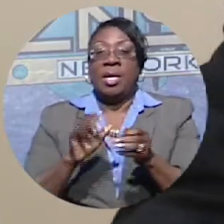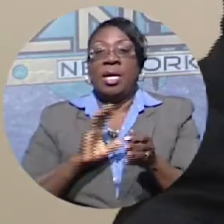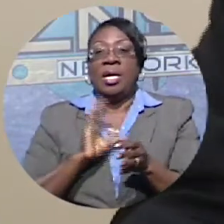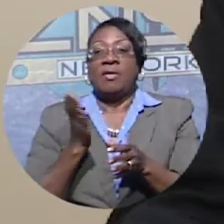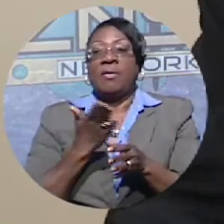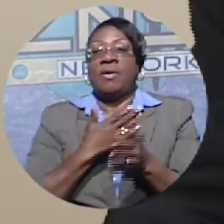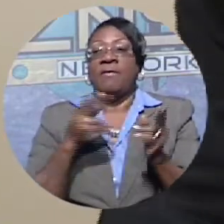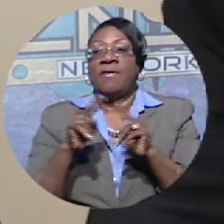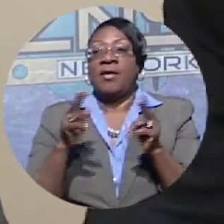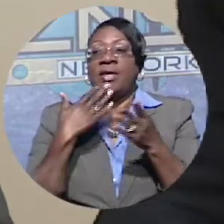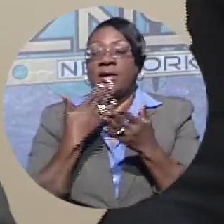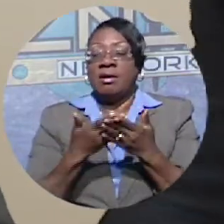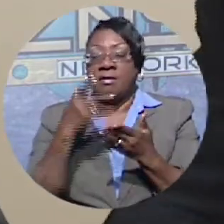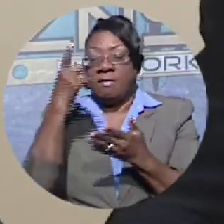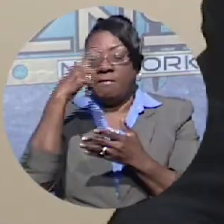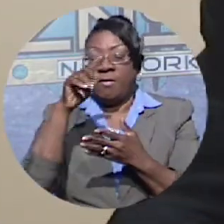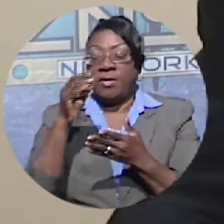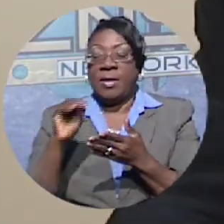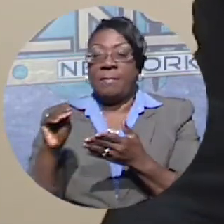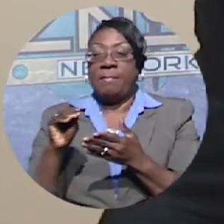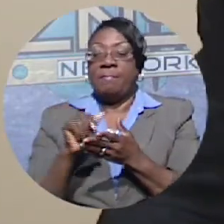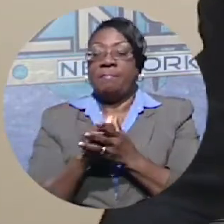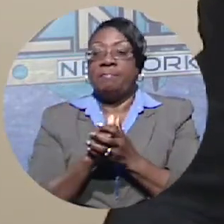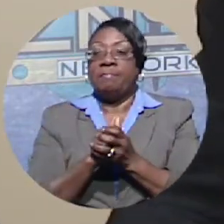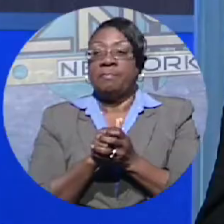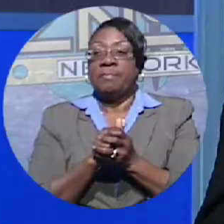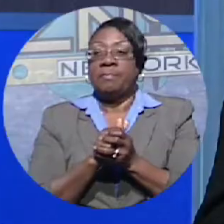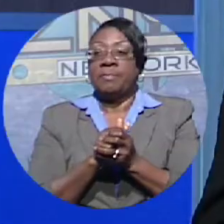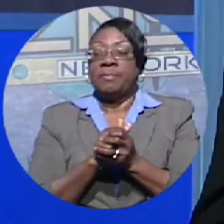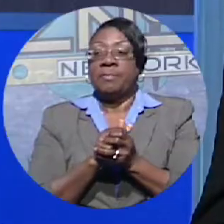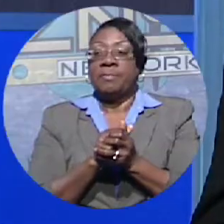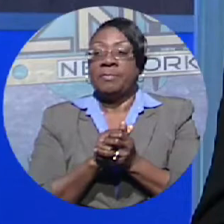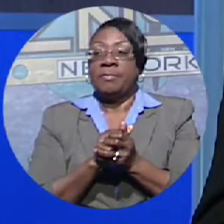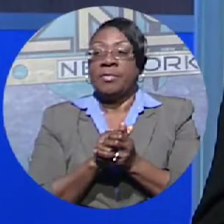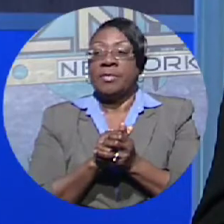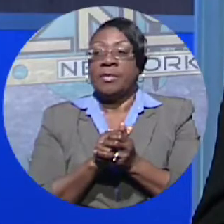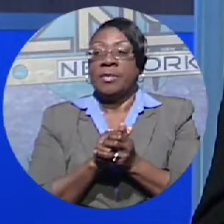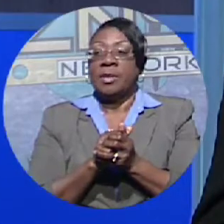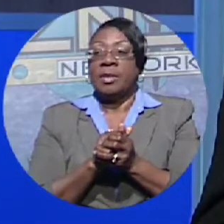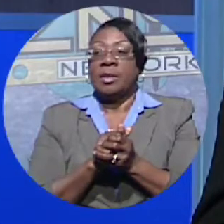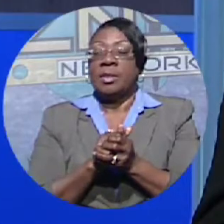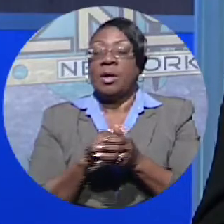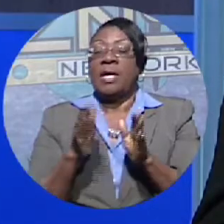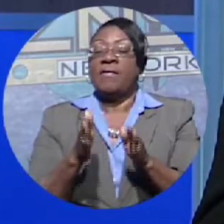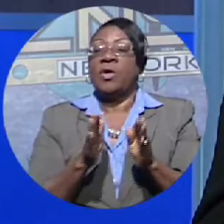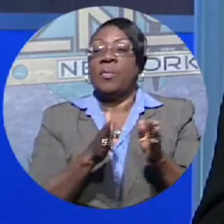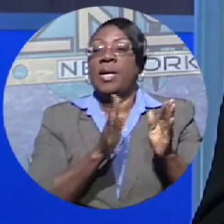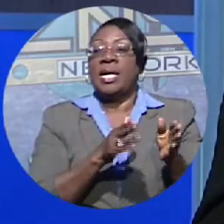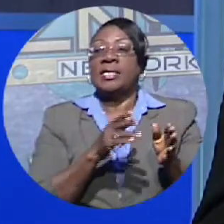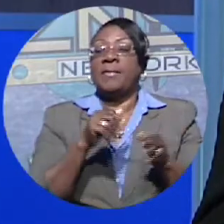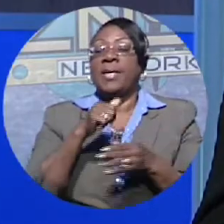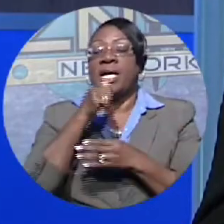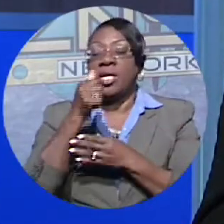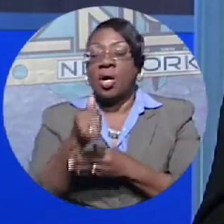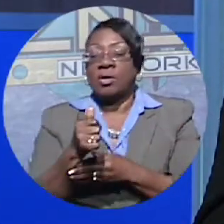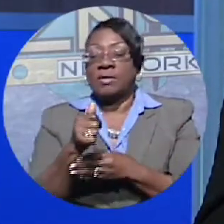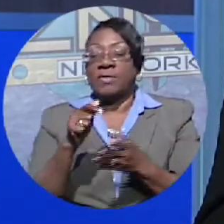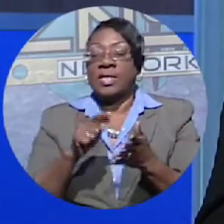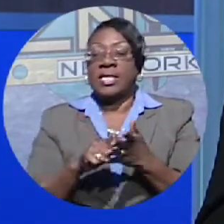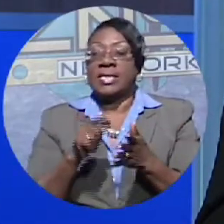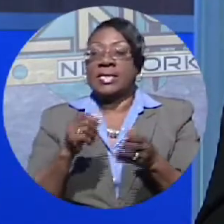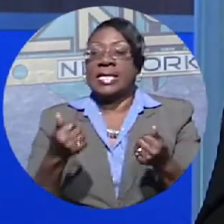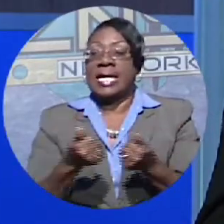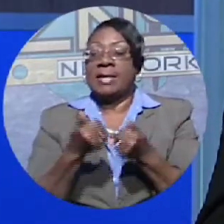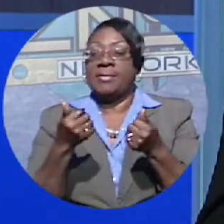breath to see what will come of this. Now, even though plans have just been announced for this year's Law Enforcement